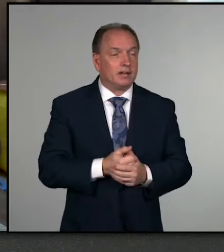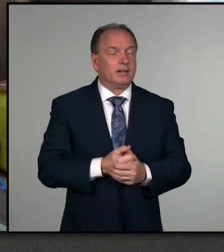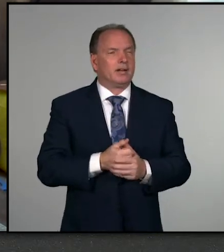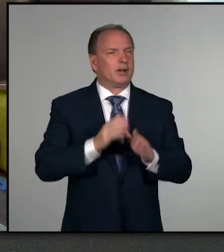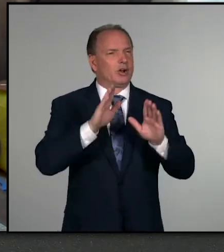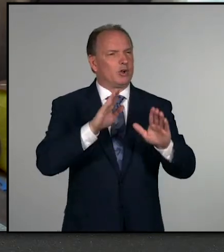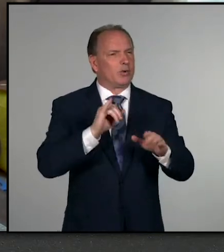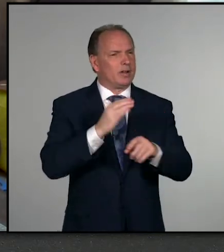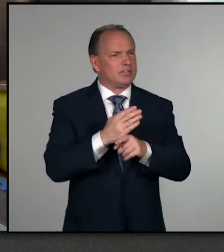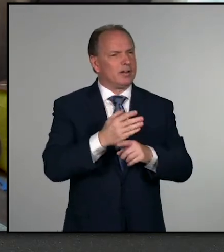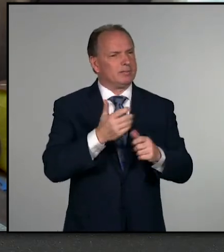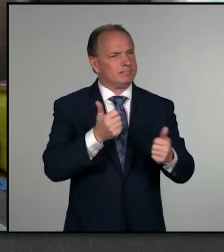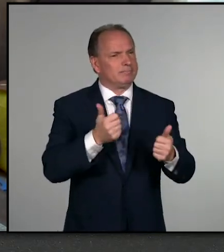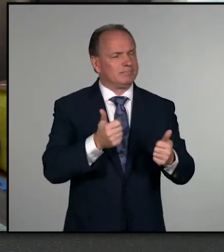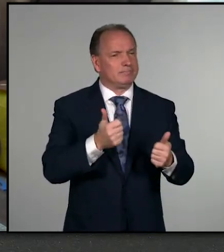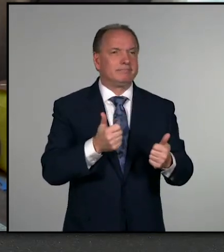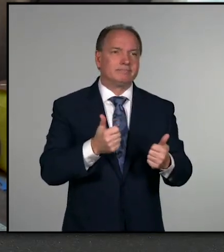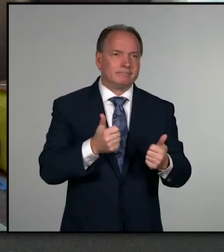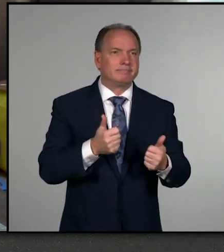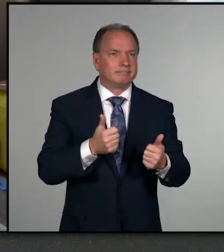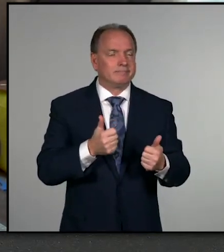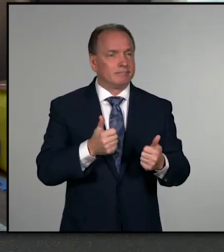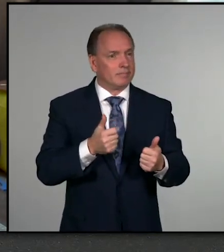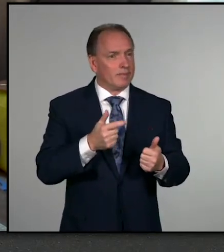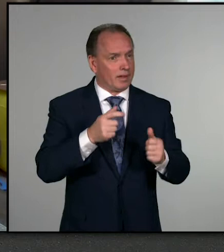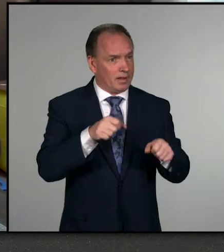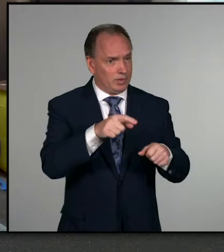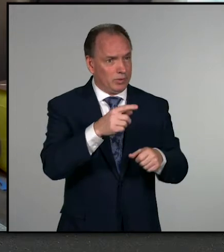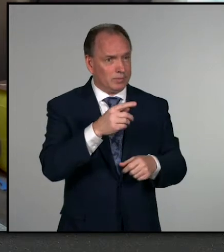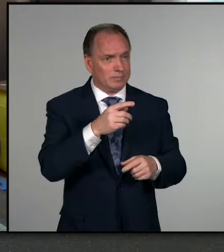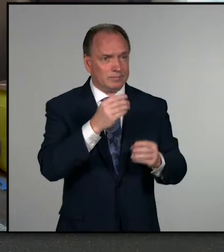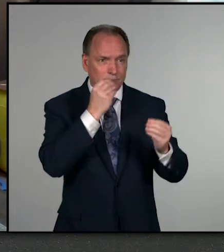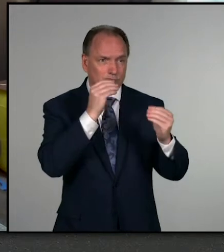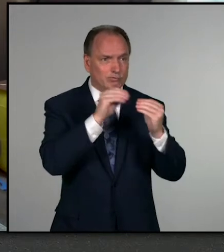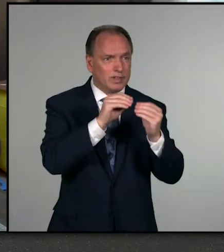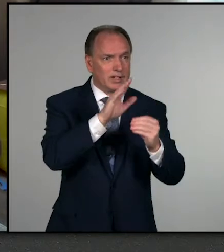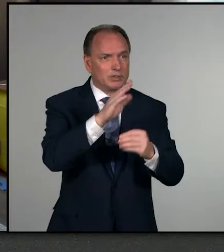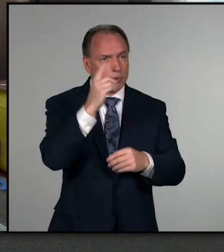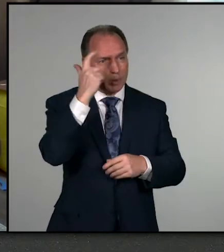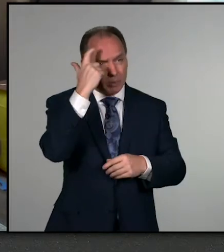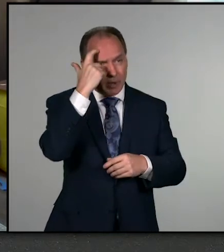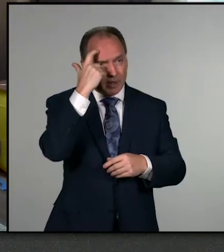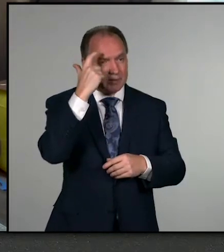Wonderful. You are great at patterns. Kiss your brains. Do you know how to kiss your brains? Go like this.